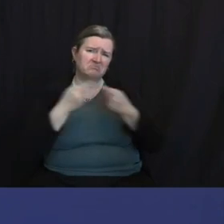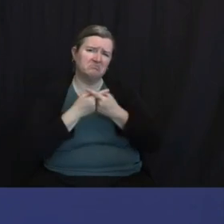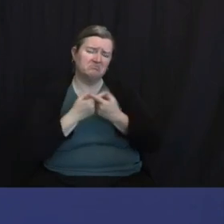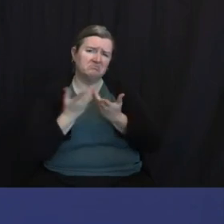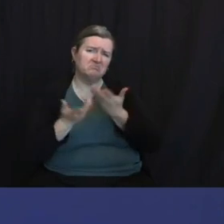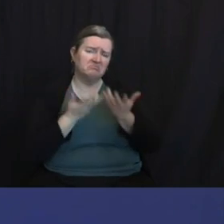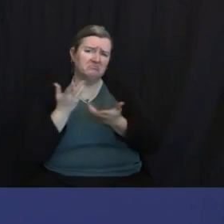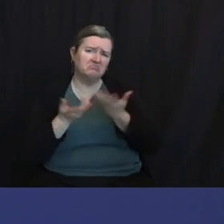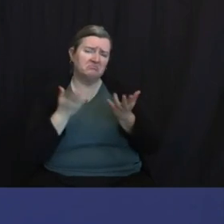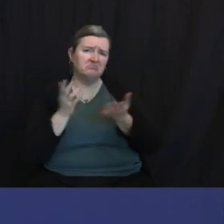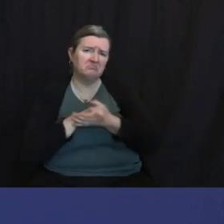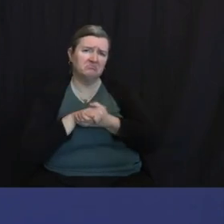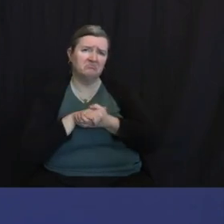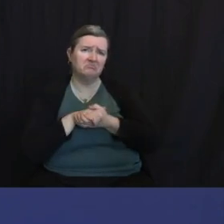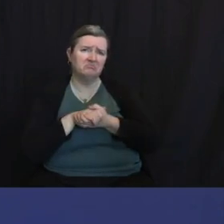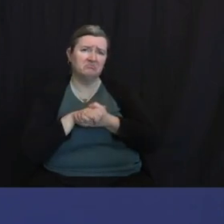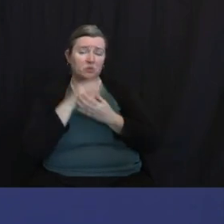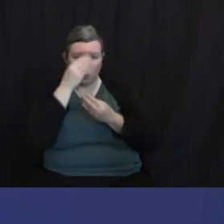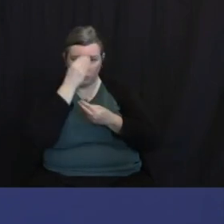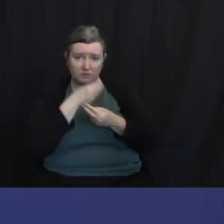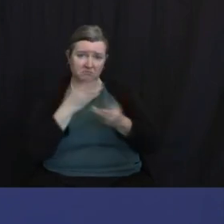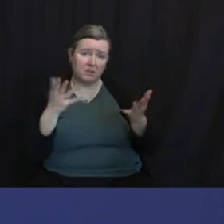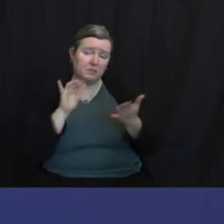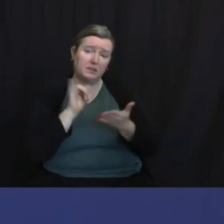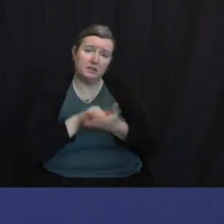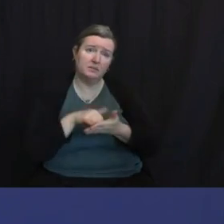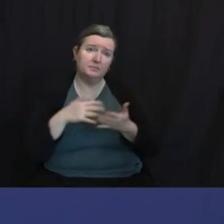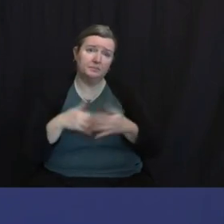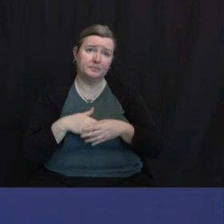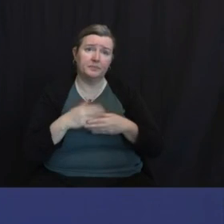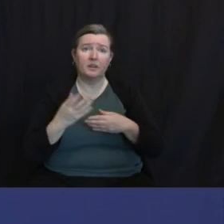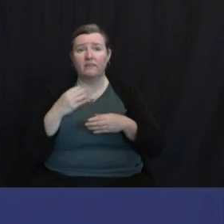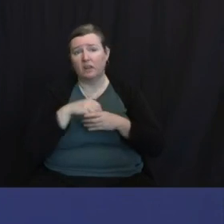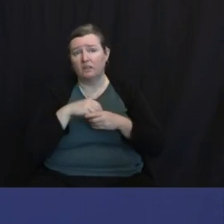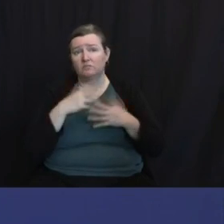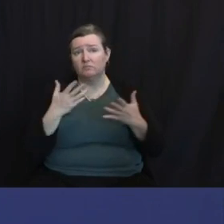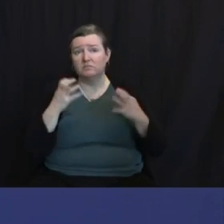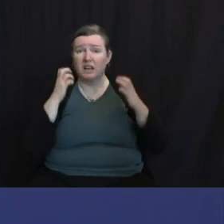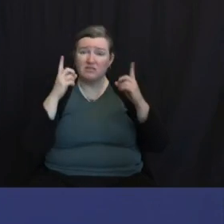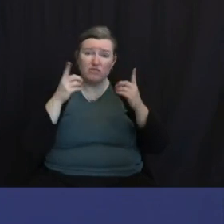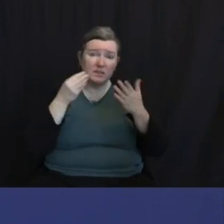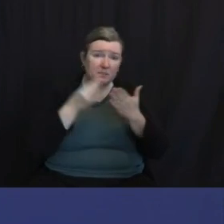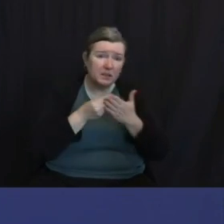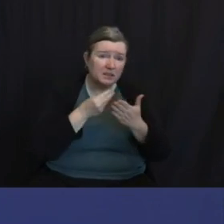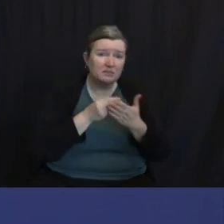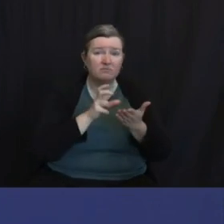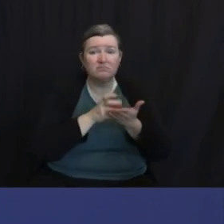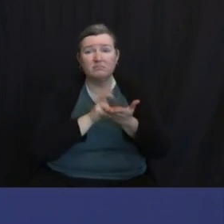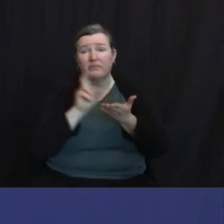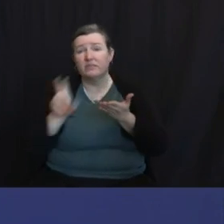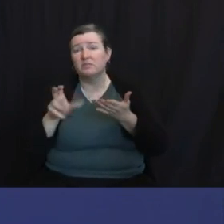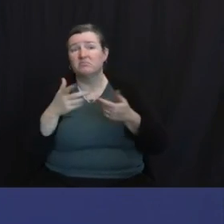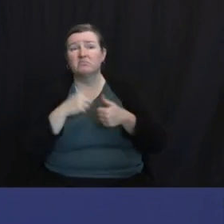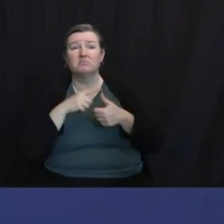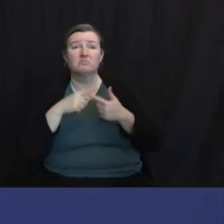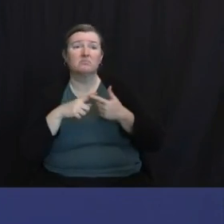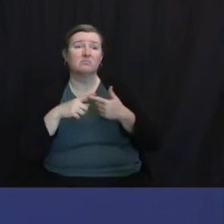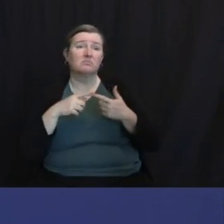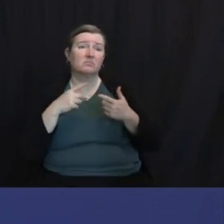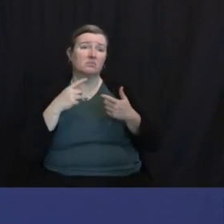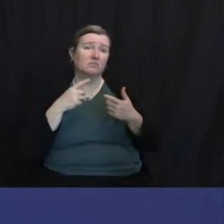American Rescue Plan. Educational funding, money to keep frontline workers in their jobs delivering services, folks who